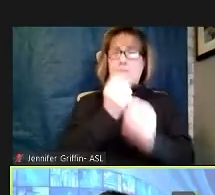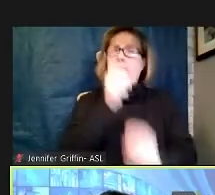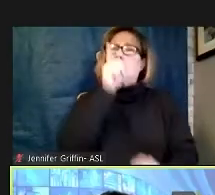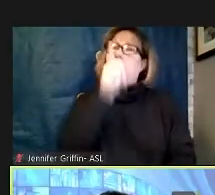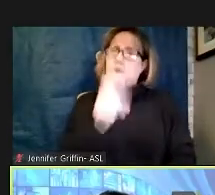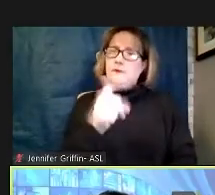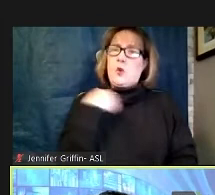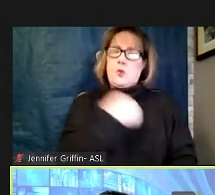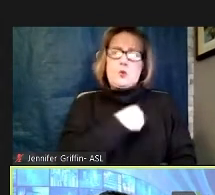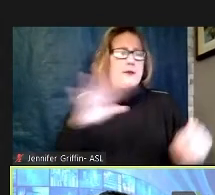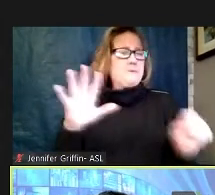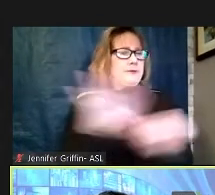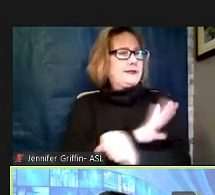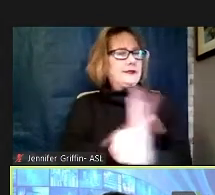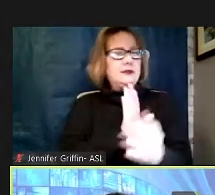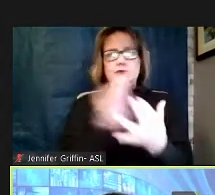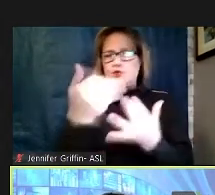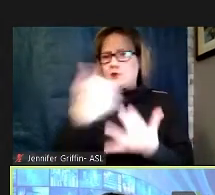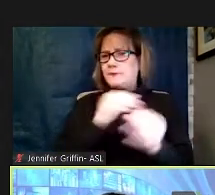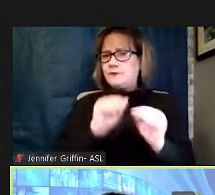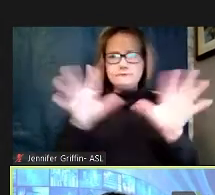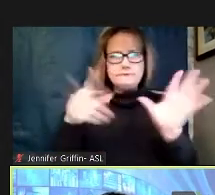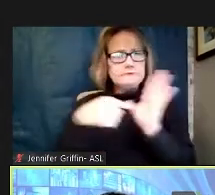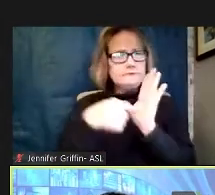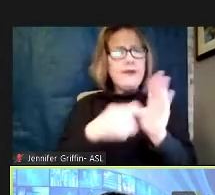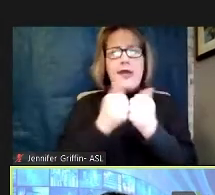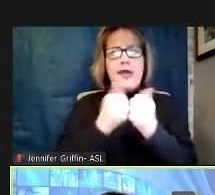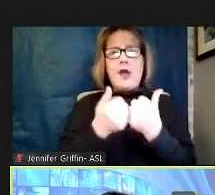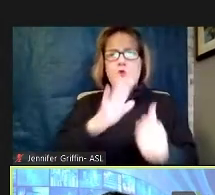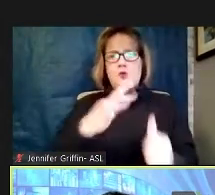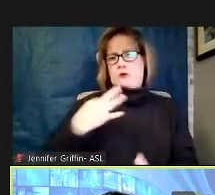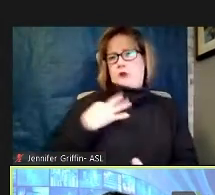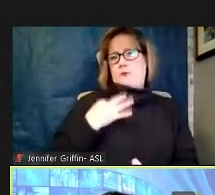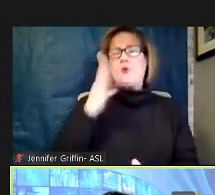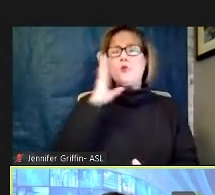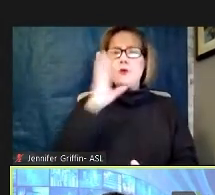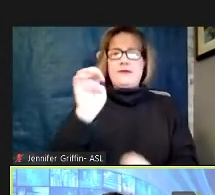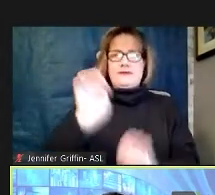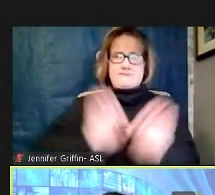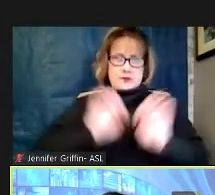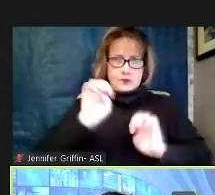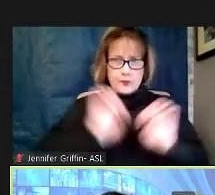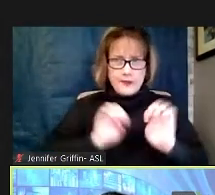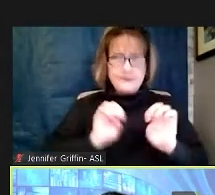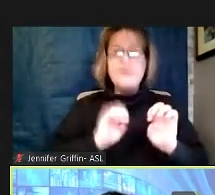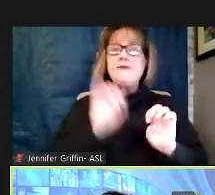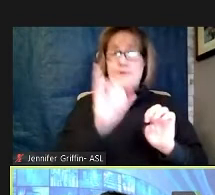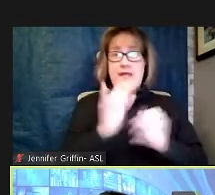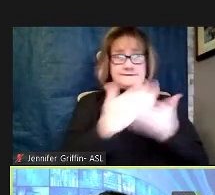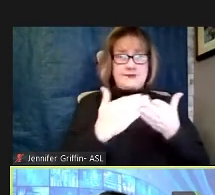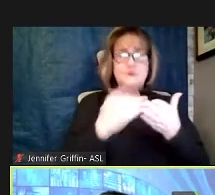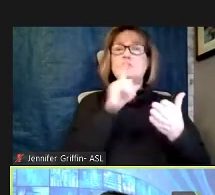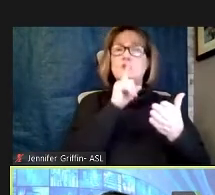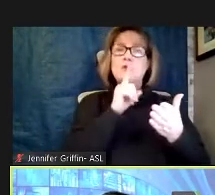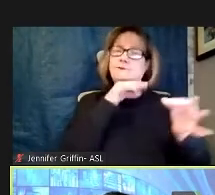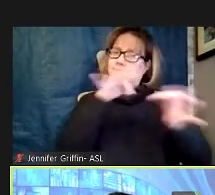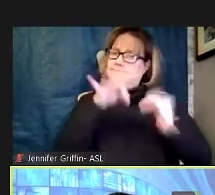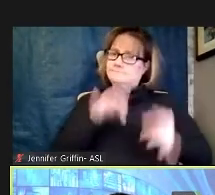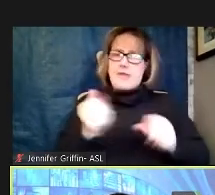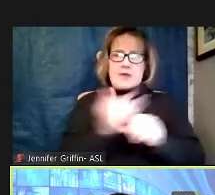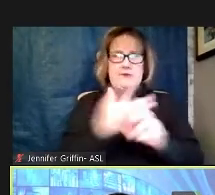we're completely transparent as to how your application will be evaluated. So that section really spells it out for you.